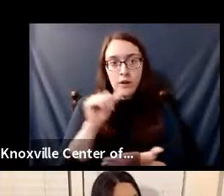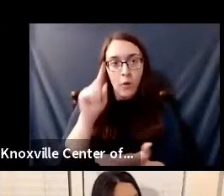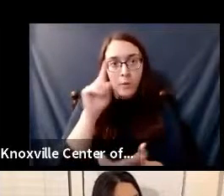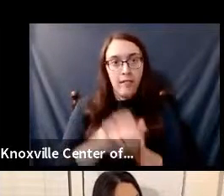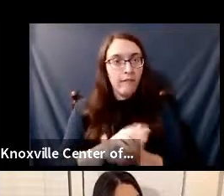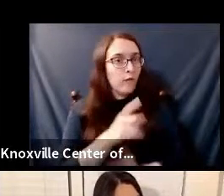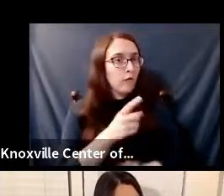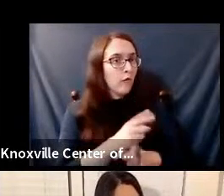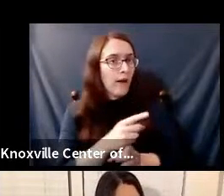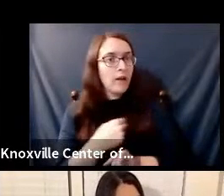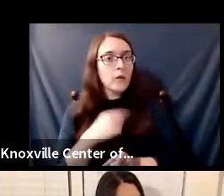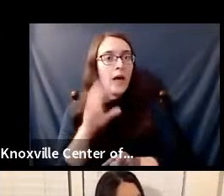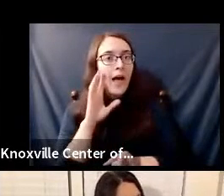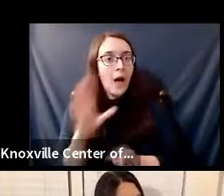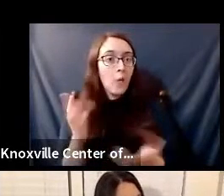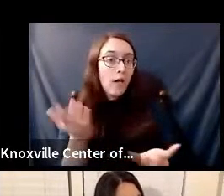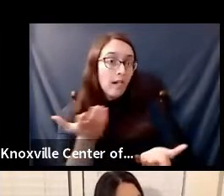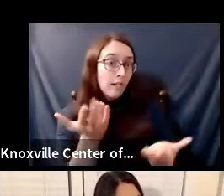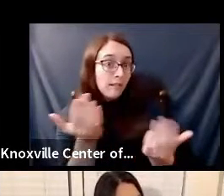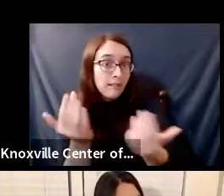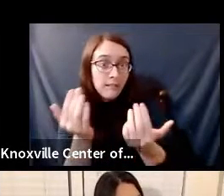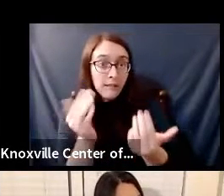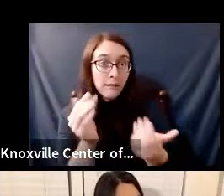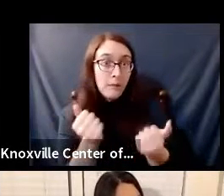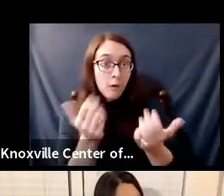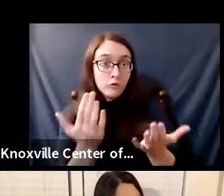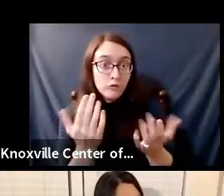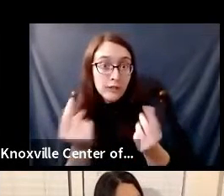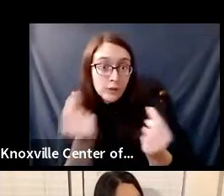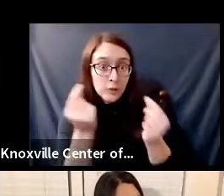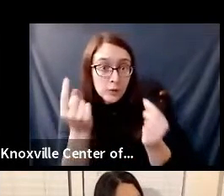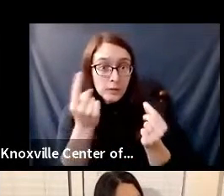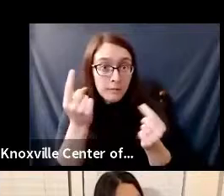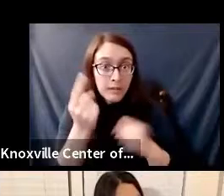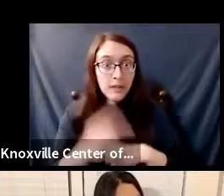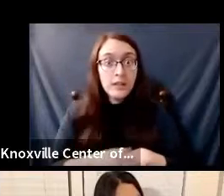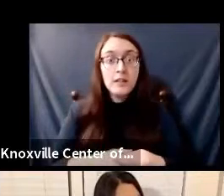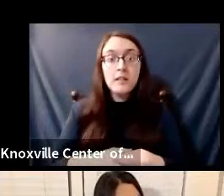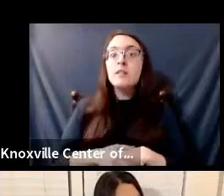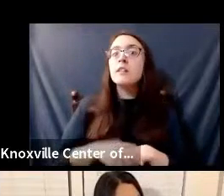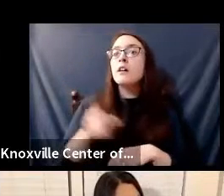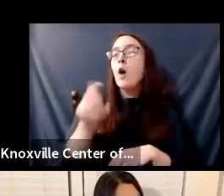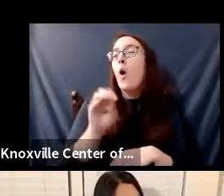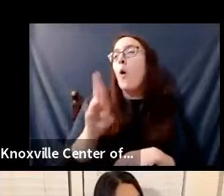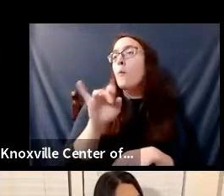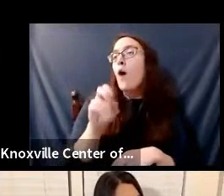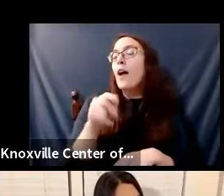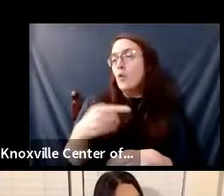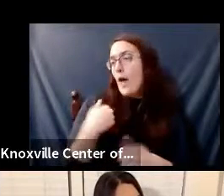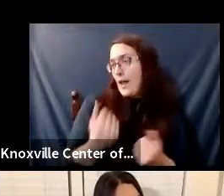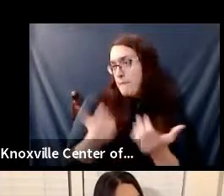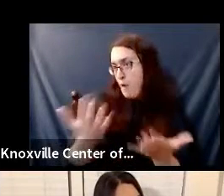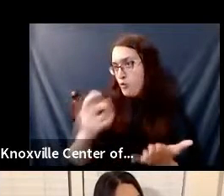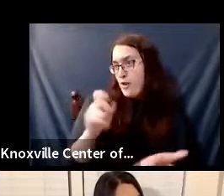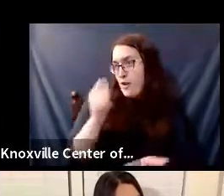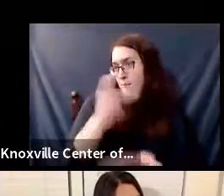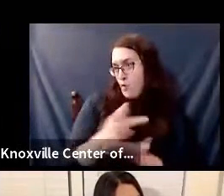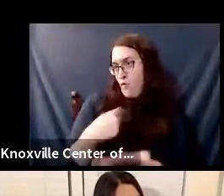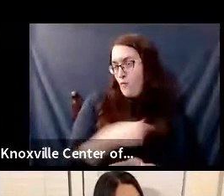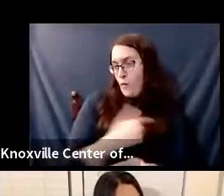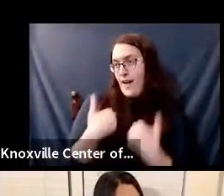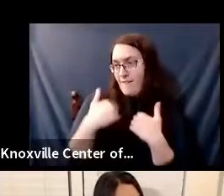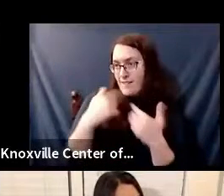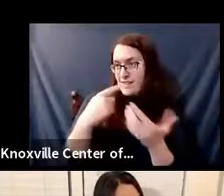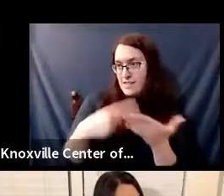either. So I guess I'll entertain a motion to do something. Well, you have a motion, you had to approve that we're having discussion of